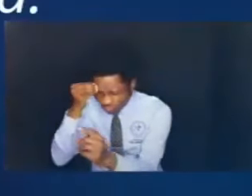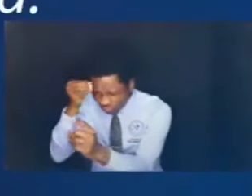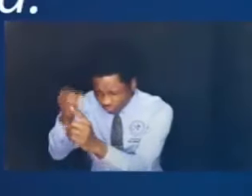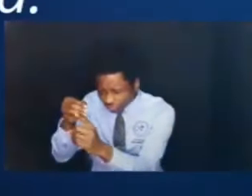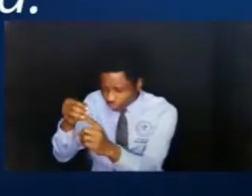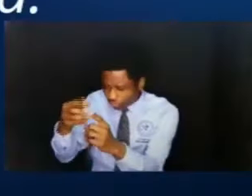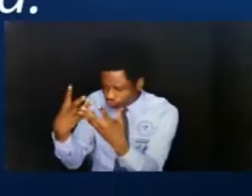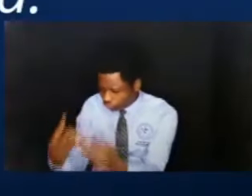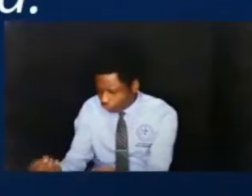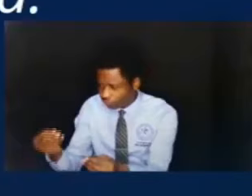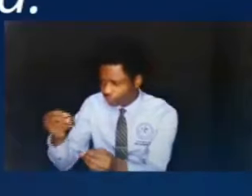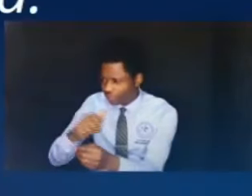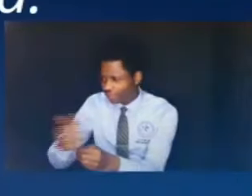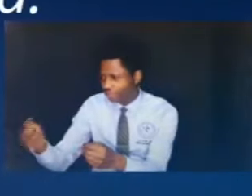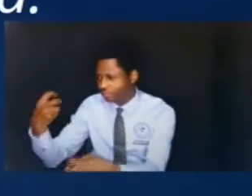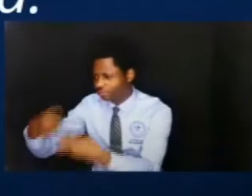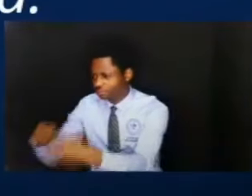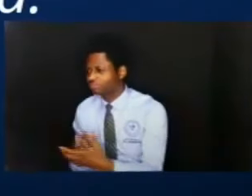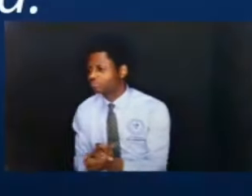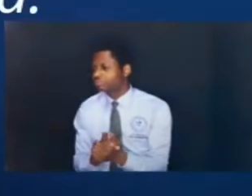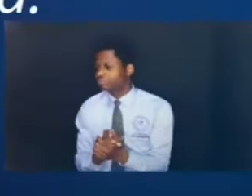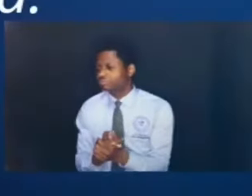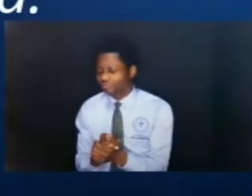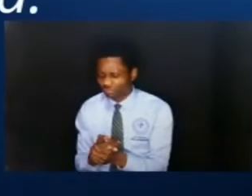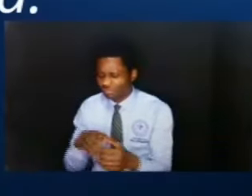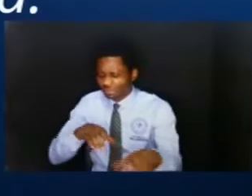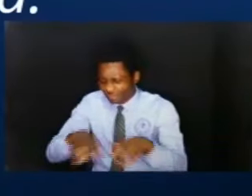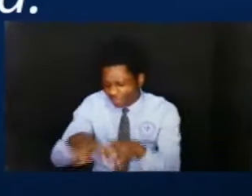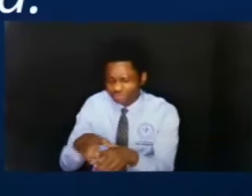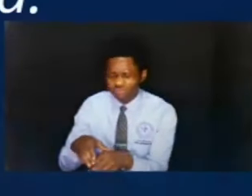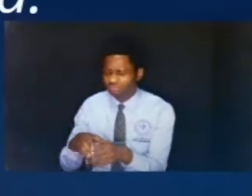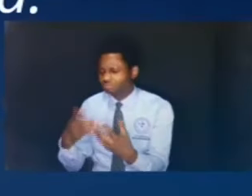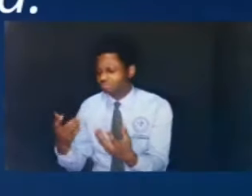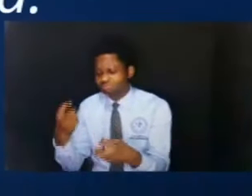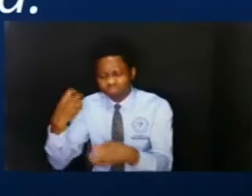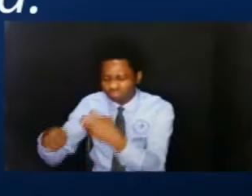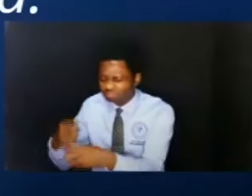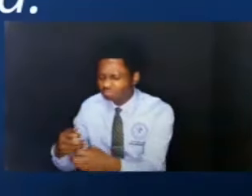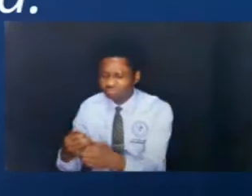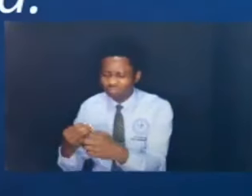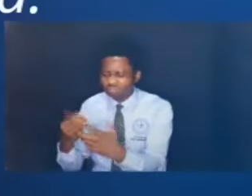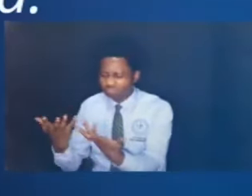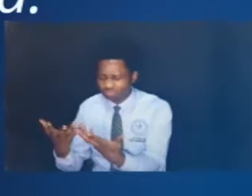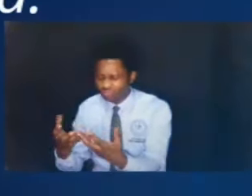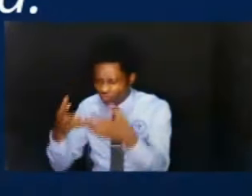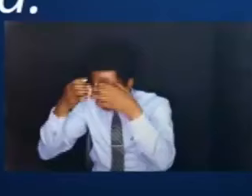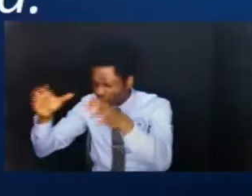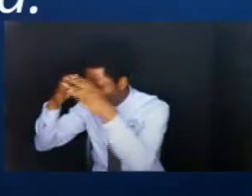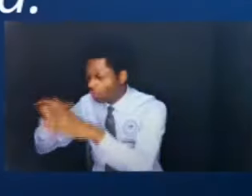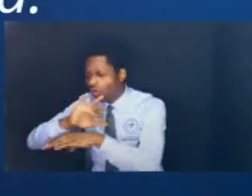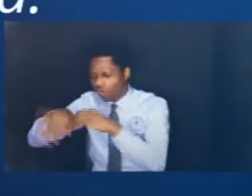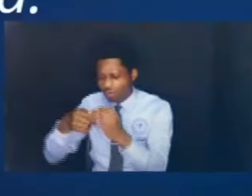any consequences sin or any action might have caused. Bribiemu a obi esachira